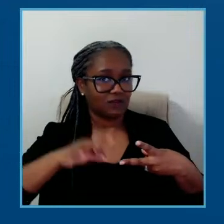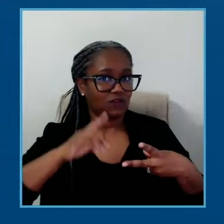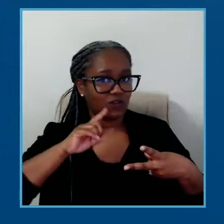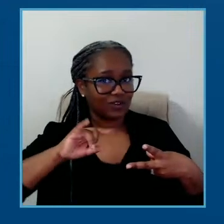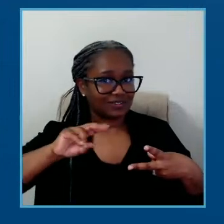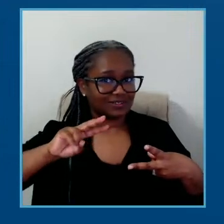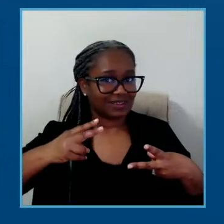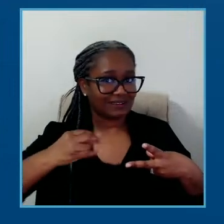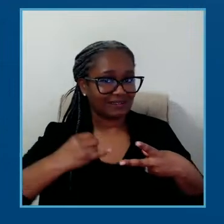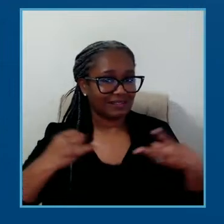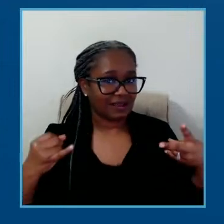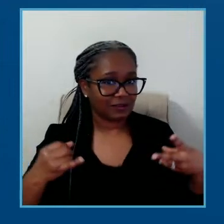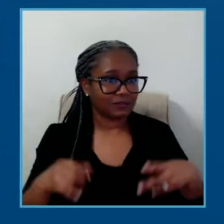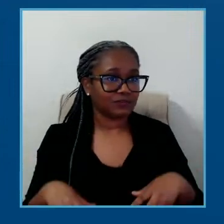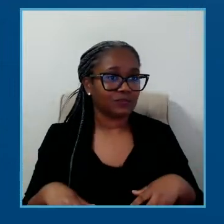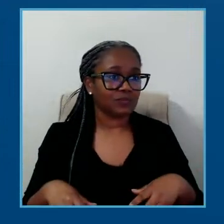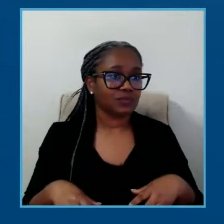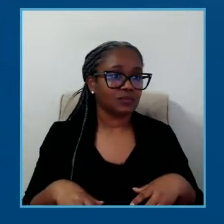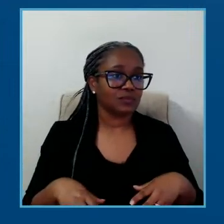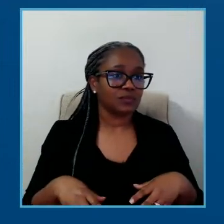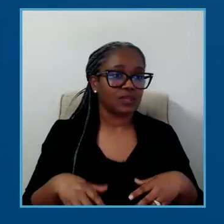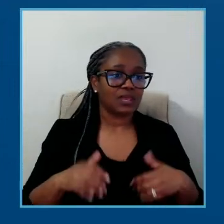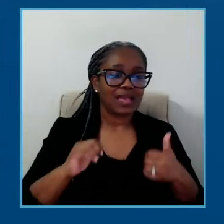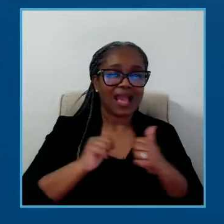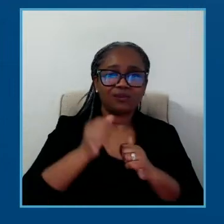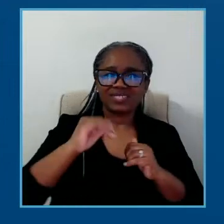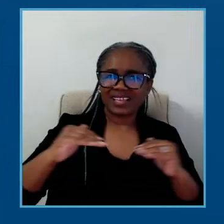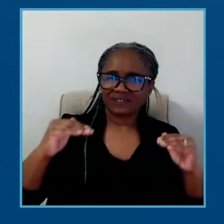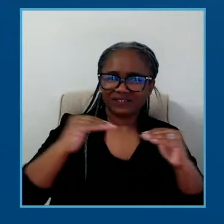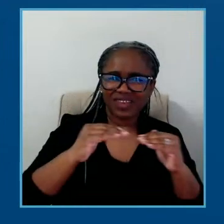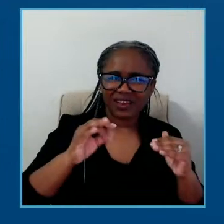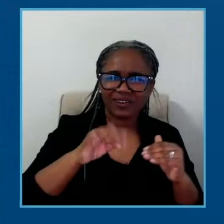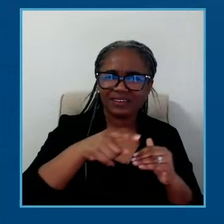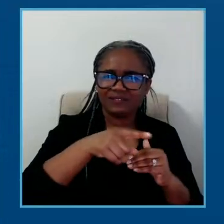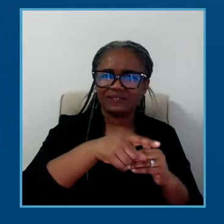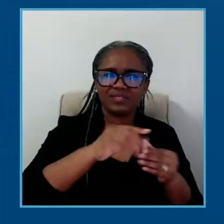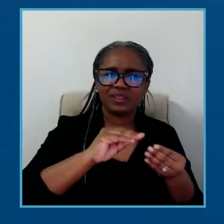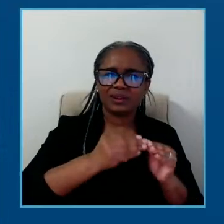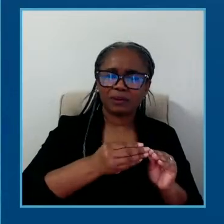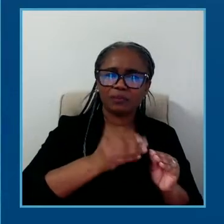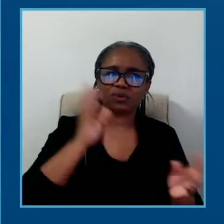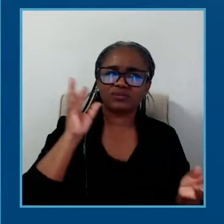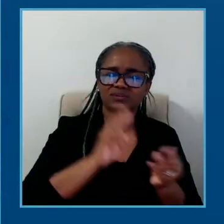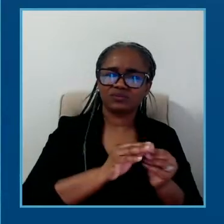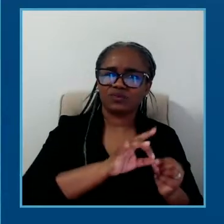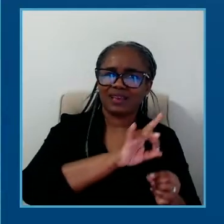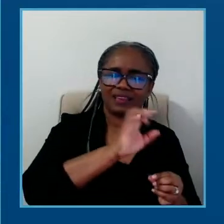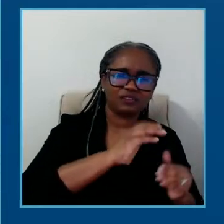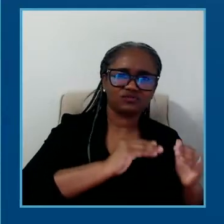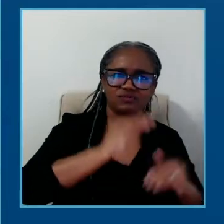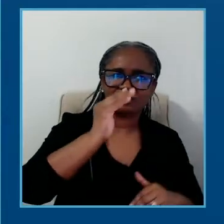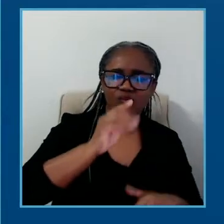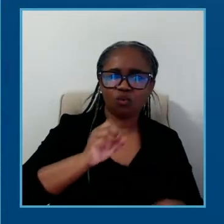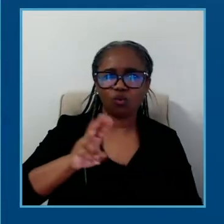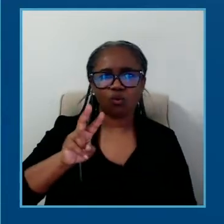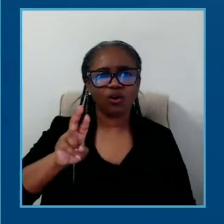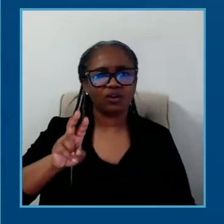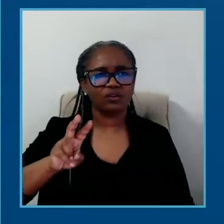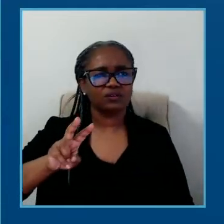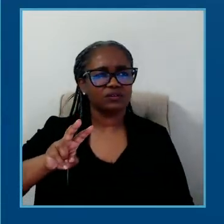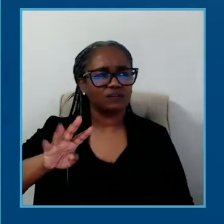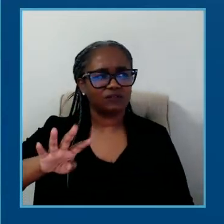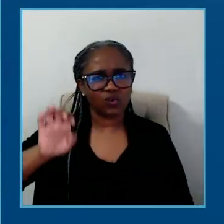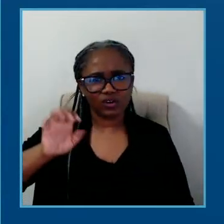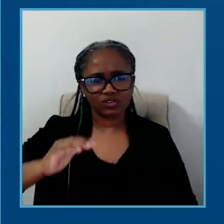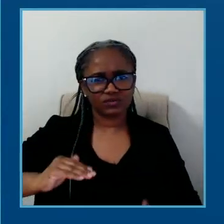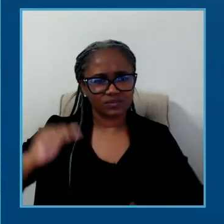double access to votes. How is that fair and considered by you a quibble? Yeah, look, I absolutely get with